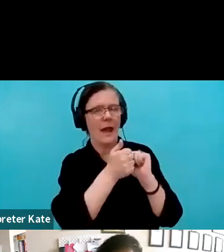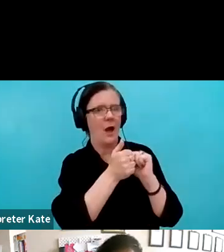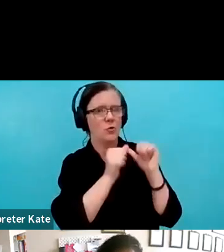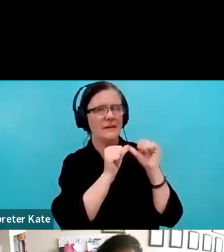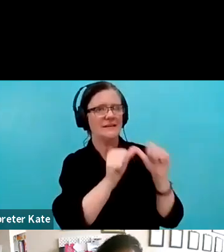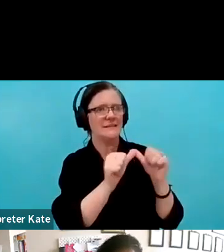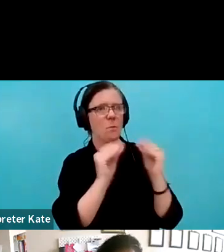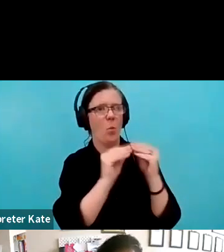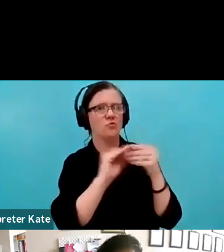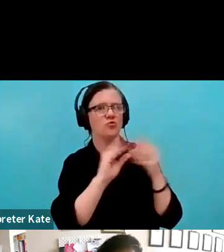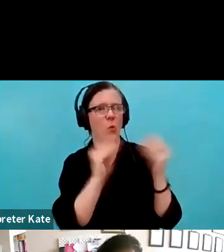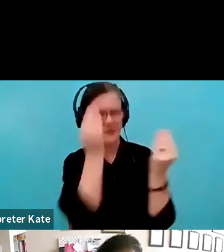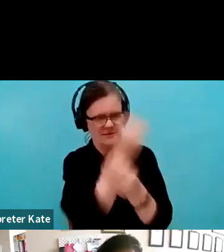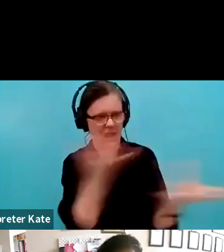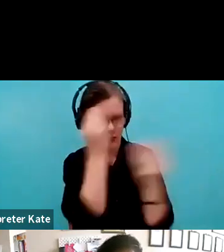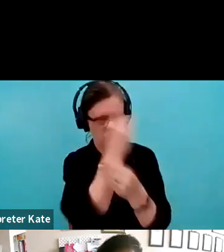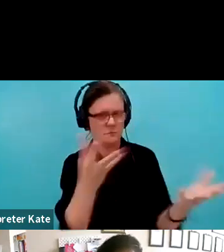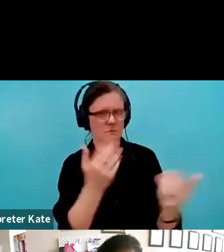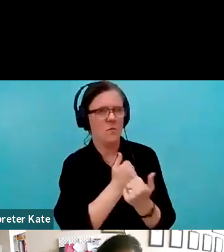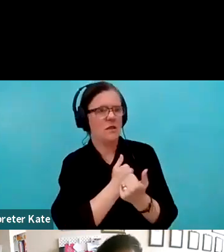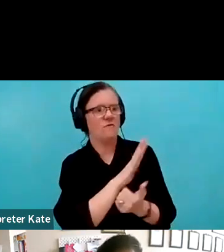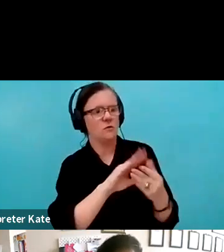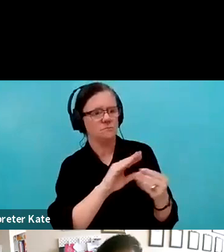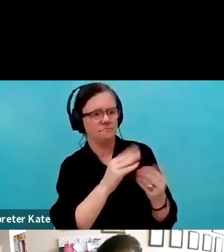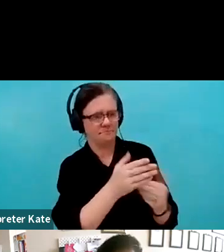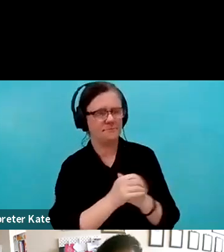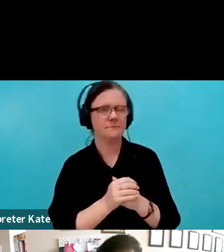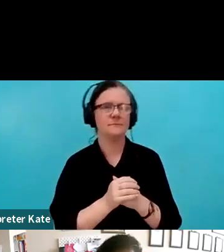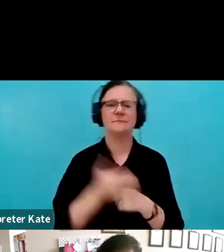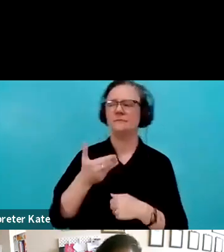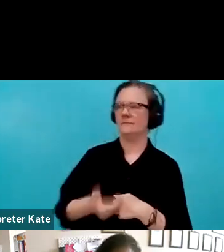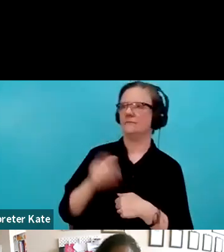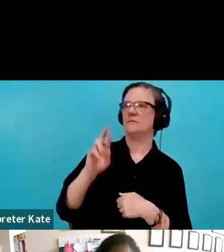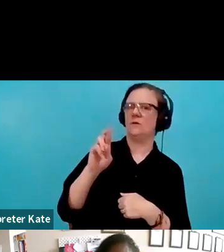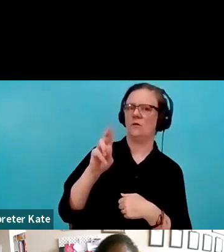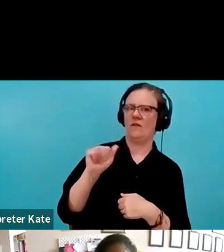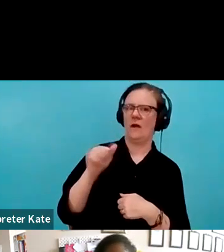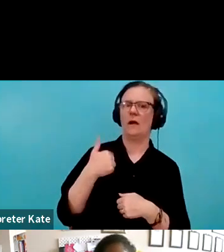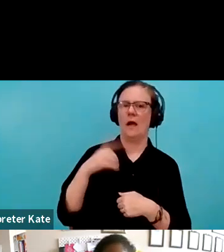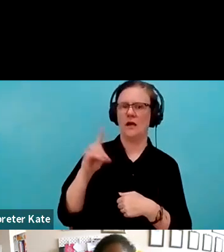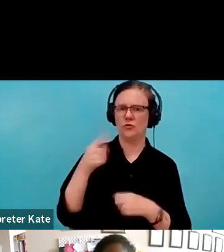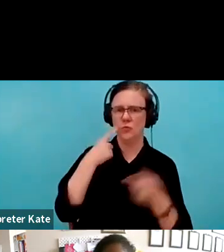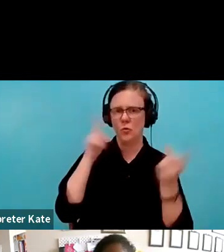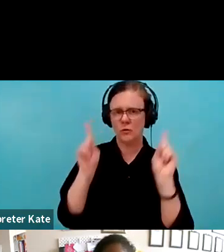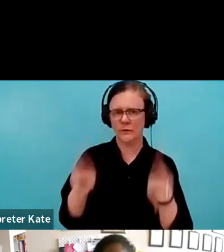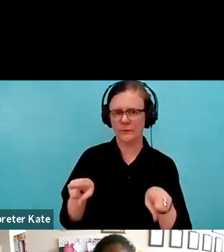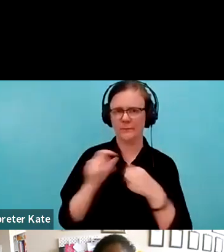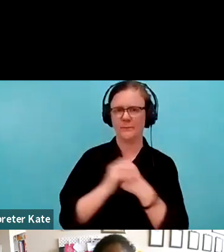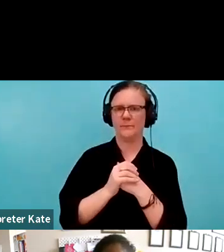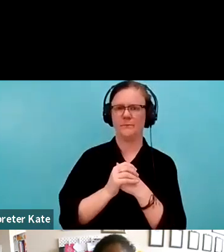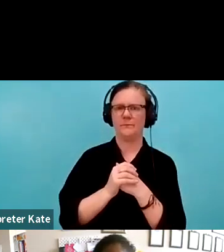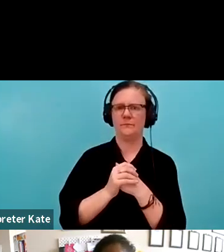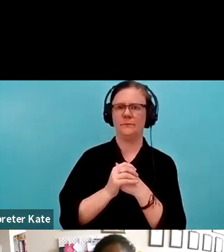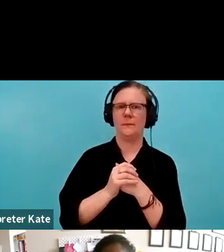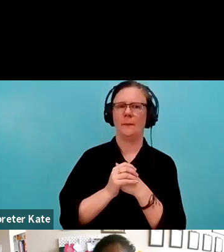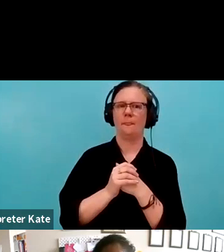more stories told? And would love your take on that. Yeah, I mean, I agree a lot with, everything that Andraéa just